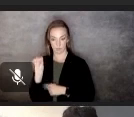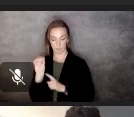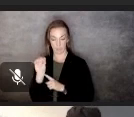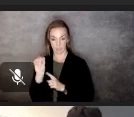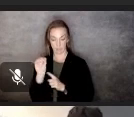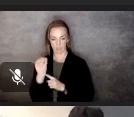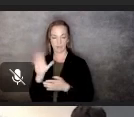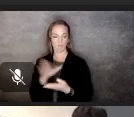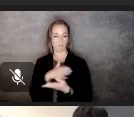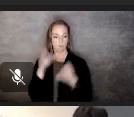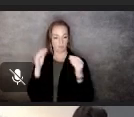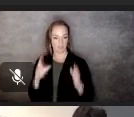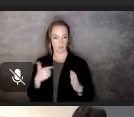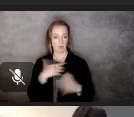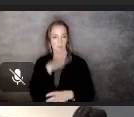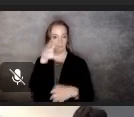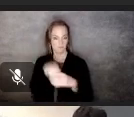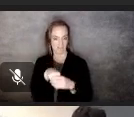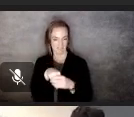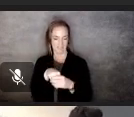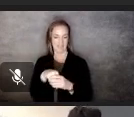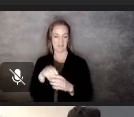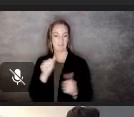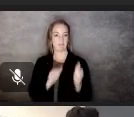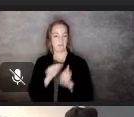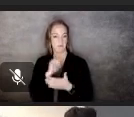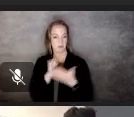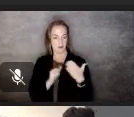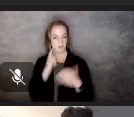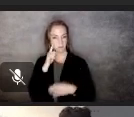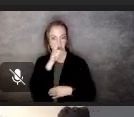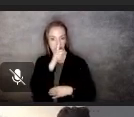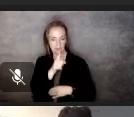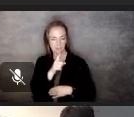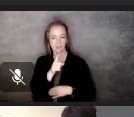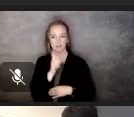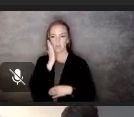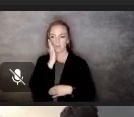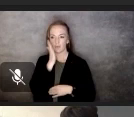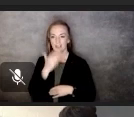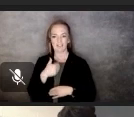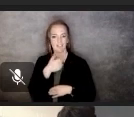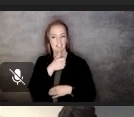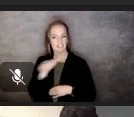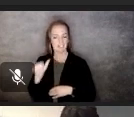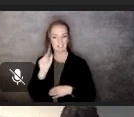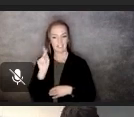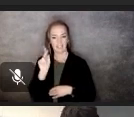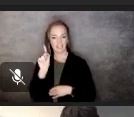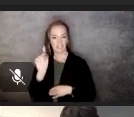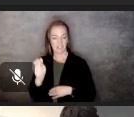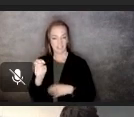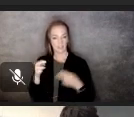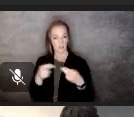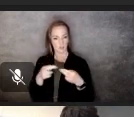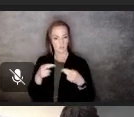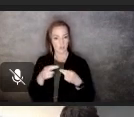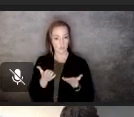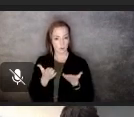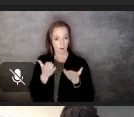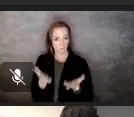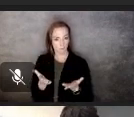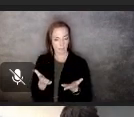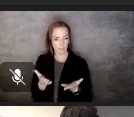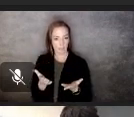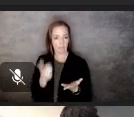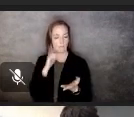sure. Are there going to be any KDE like regional offerings of professional